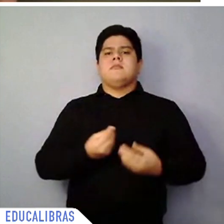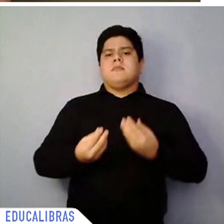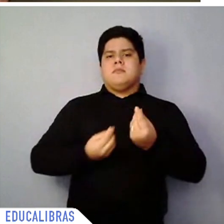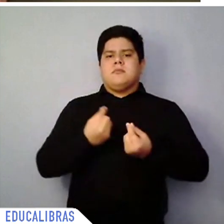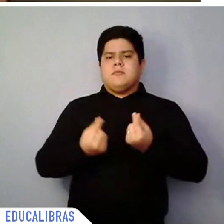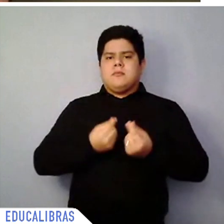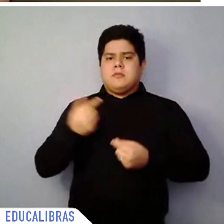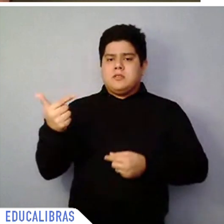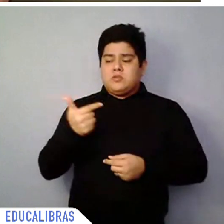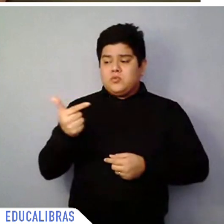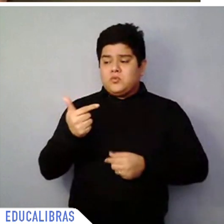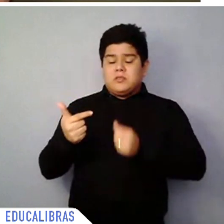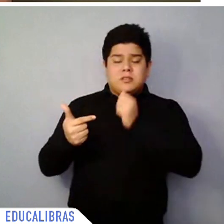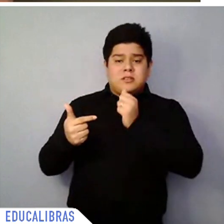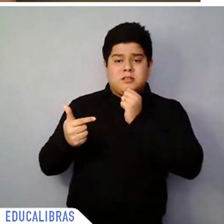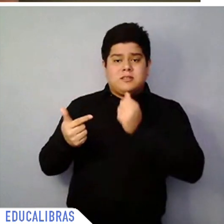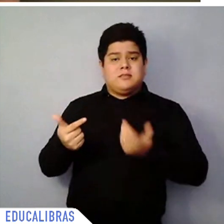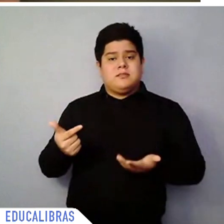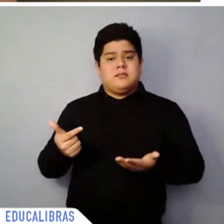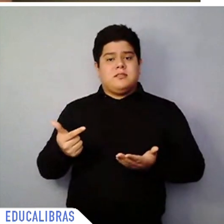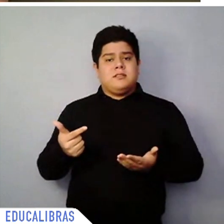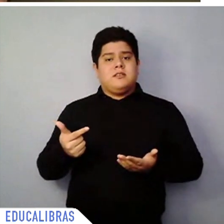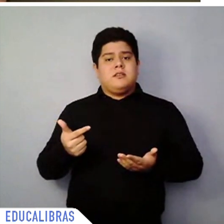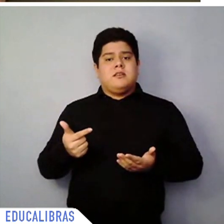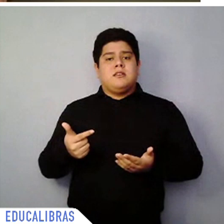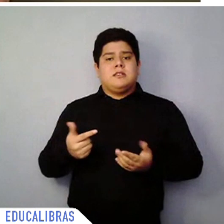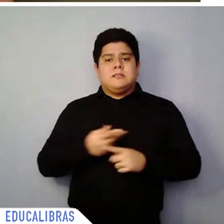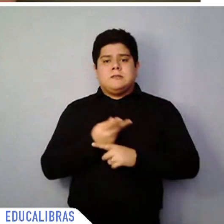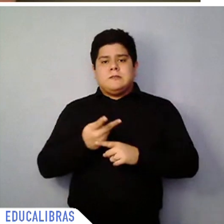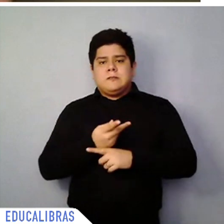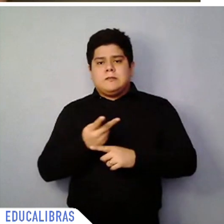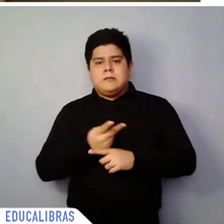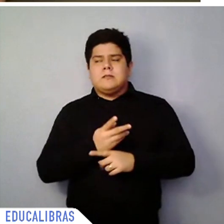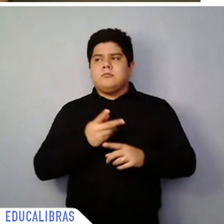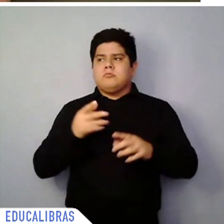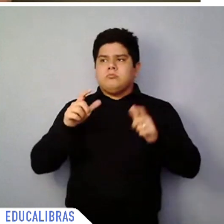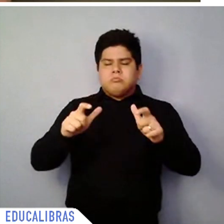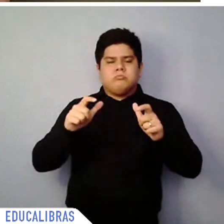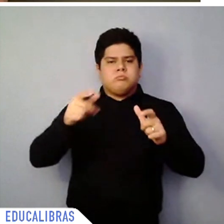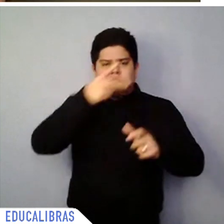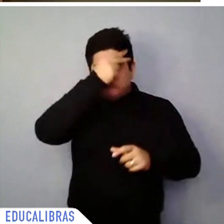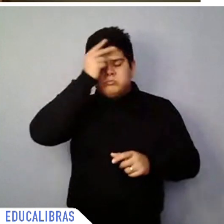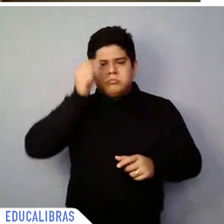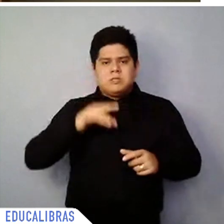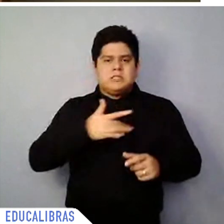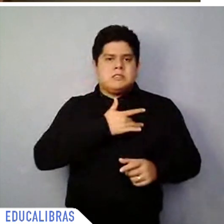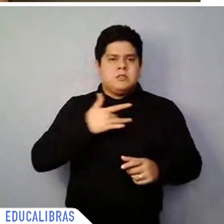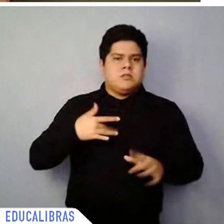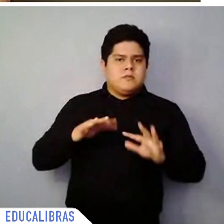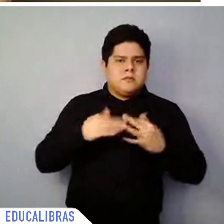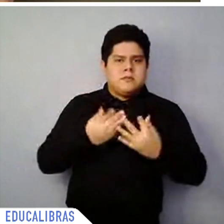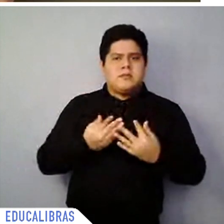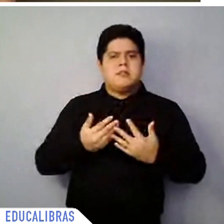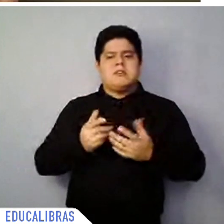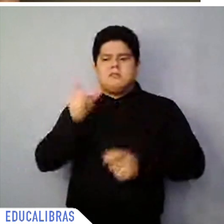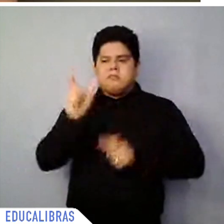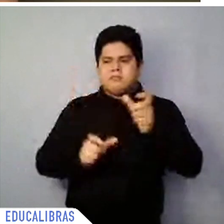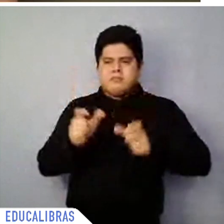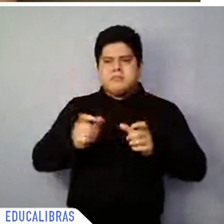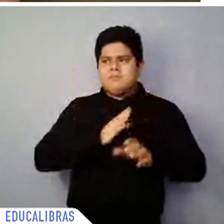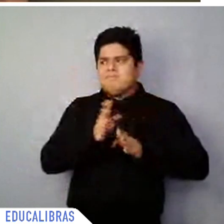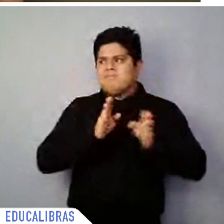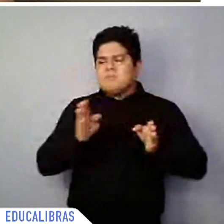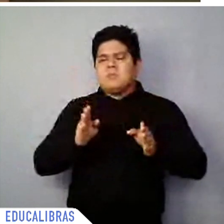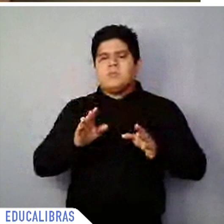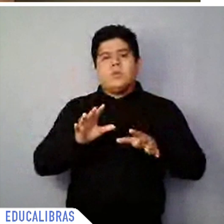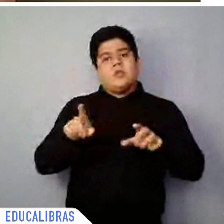groups who should have taken the first or the second dose, which they didn't take. Active